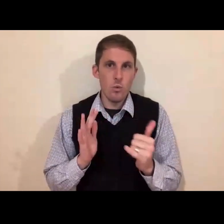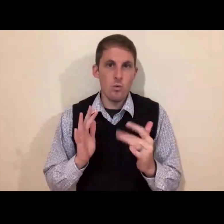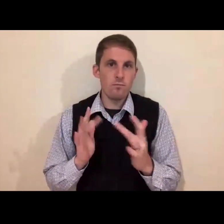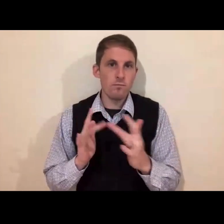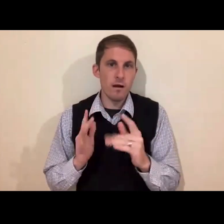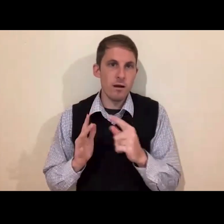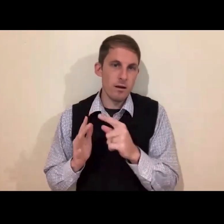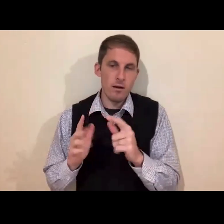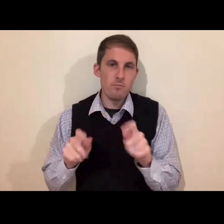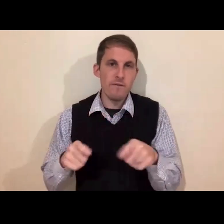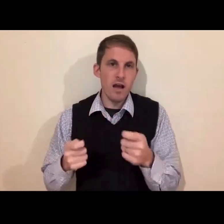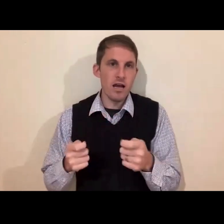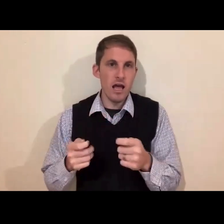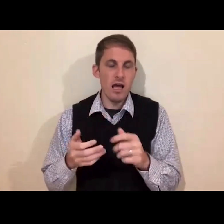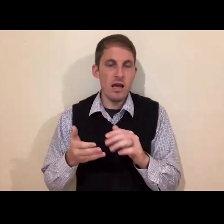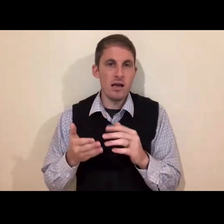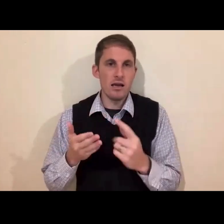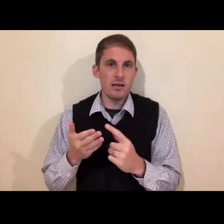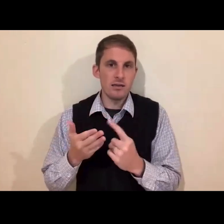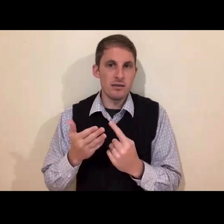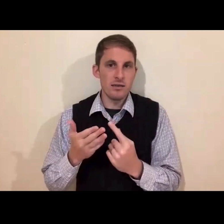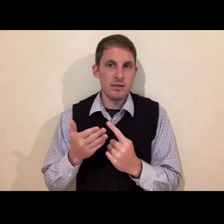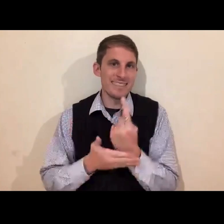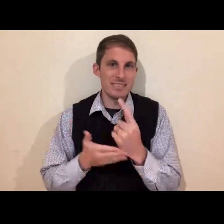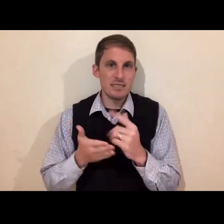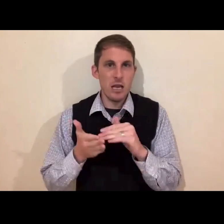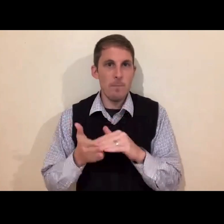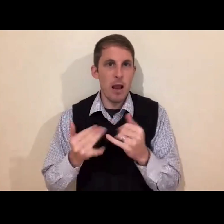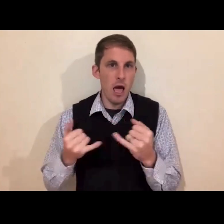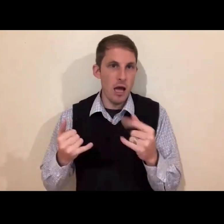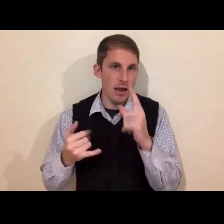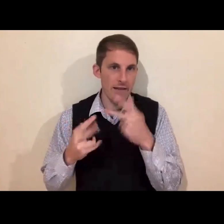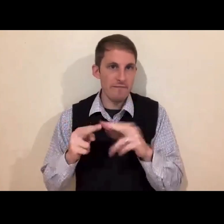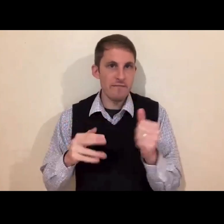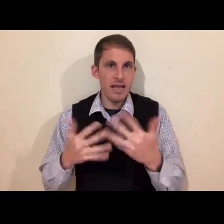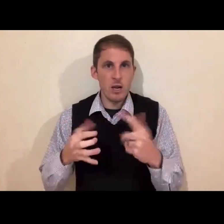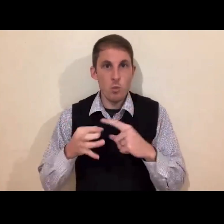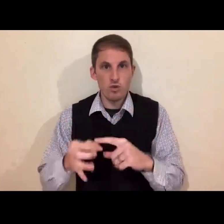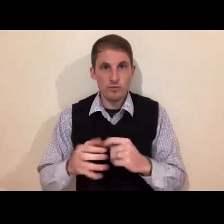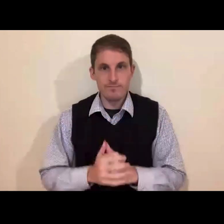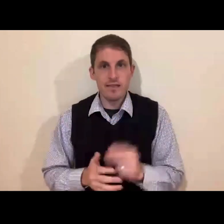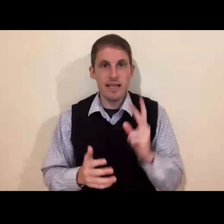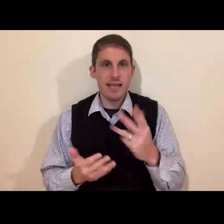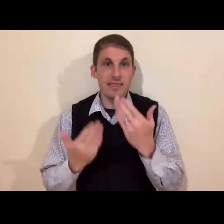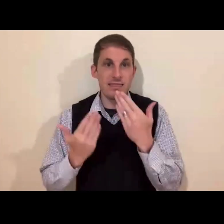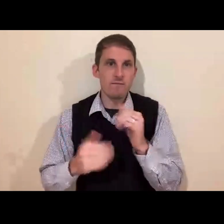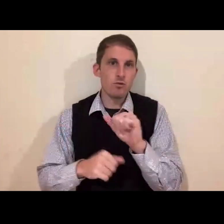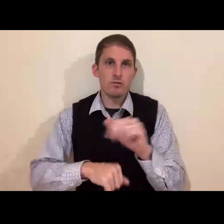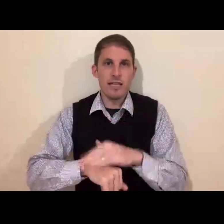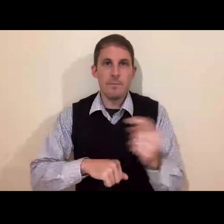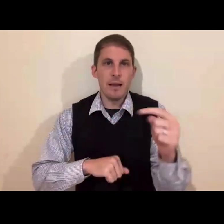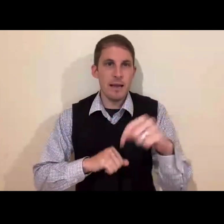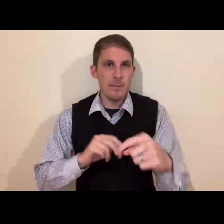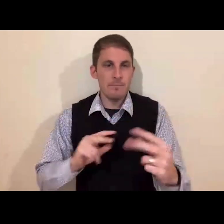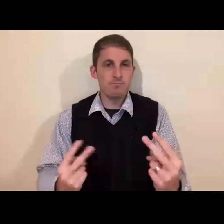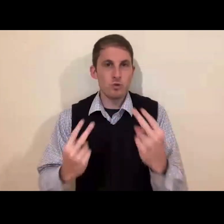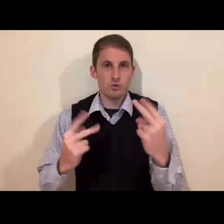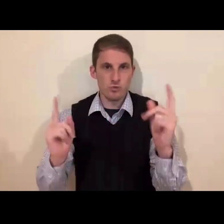assess a helpline with further questions. So again, a big thank you to you all for making the time to connect